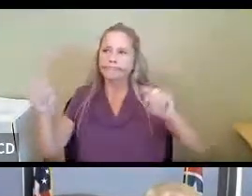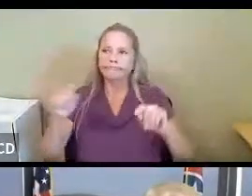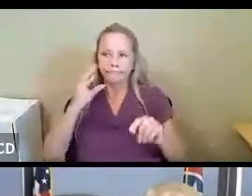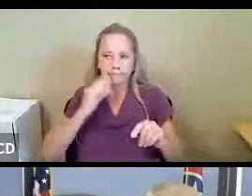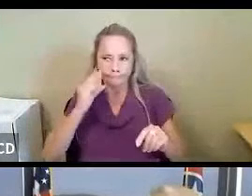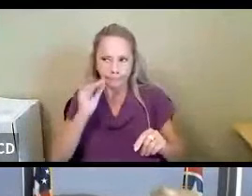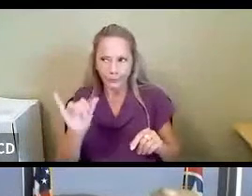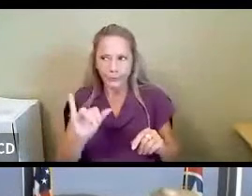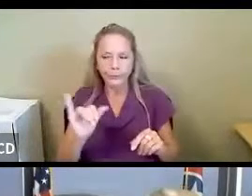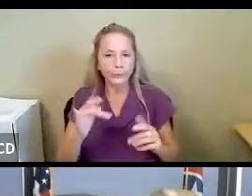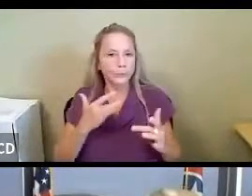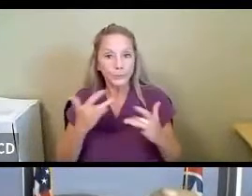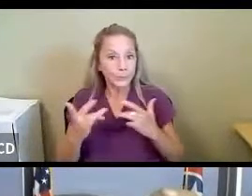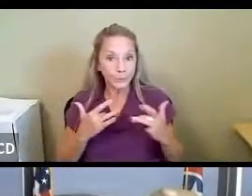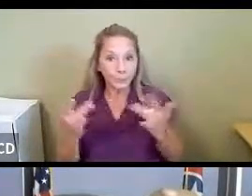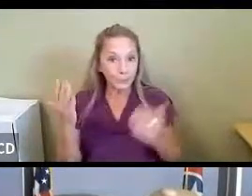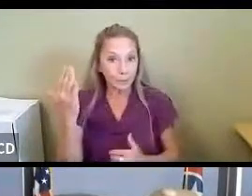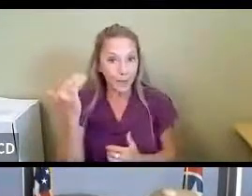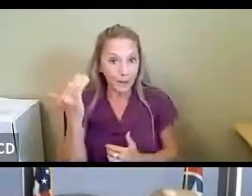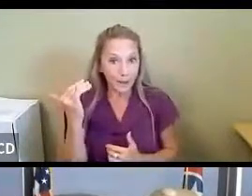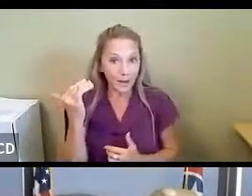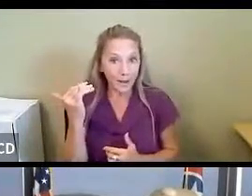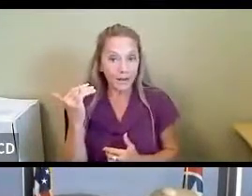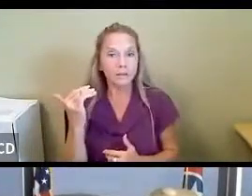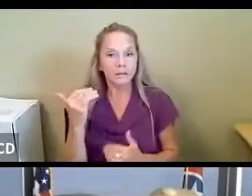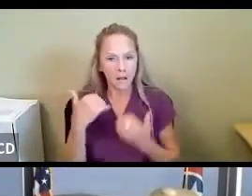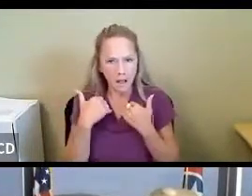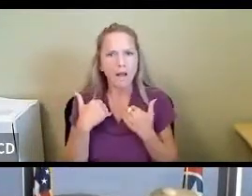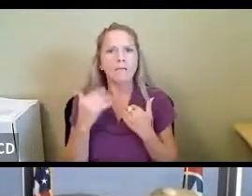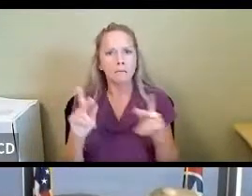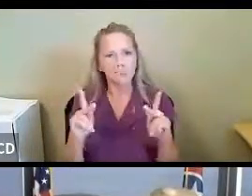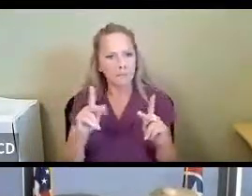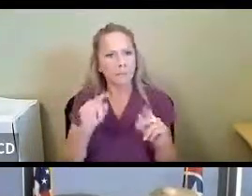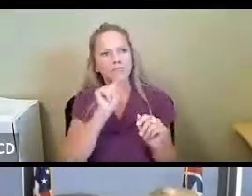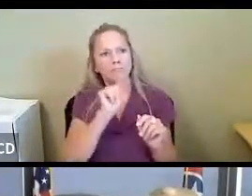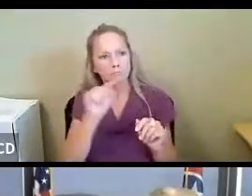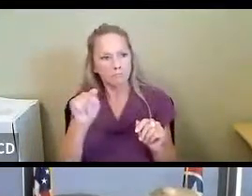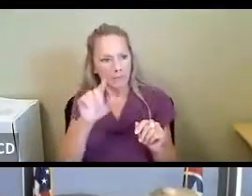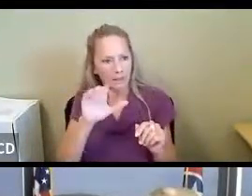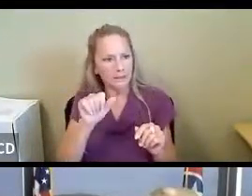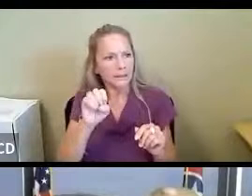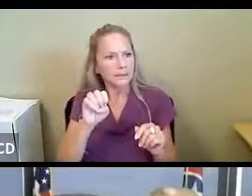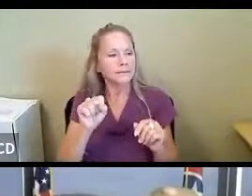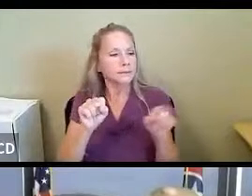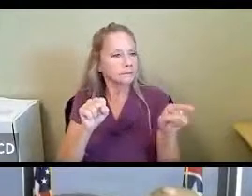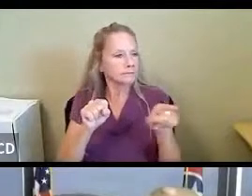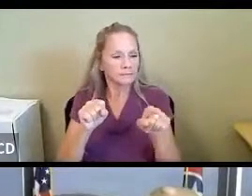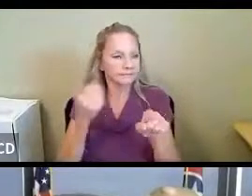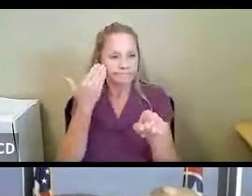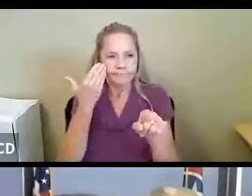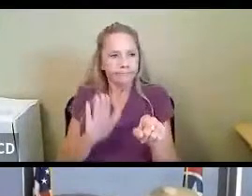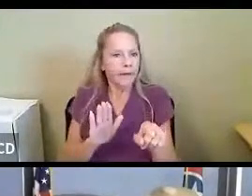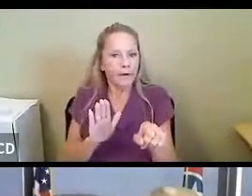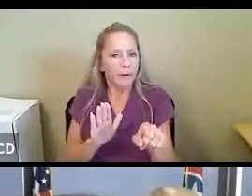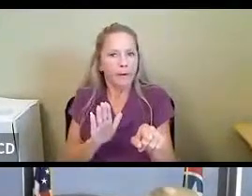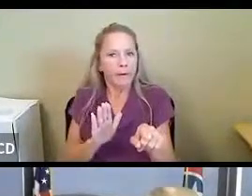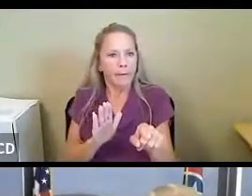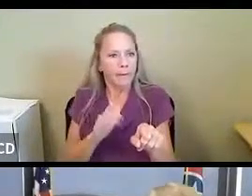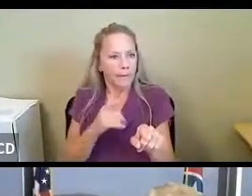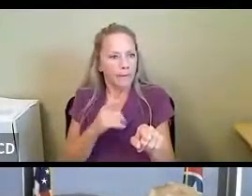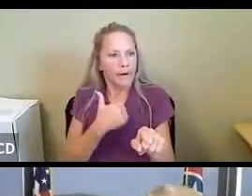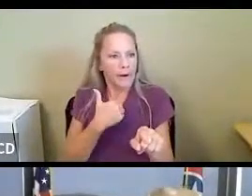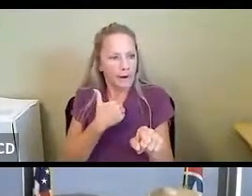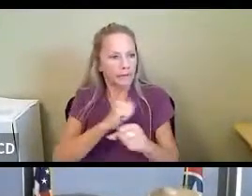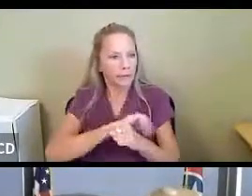lots of different reasons. One, we certainly have cases out there who don't know their cases and are walking around making other